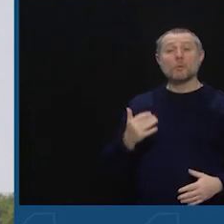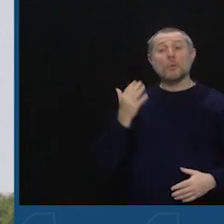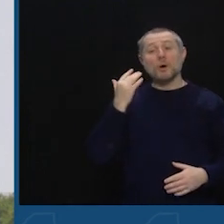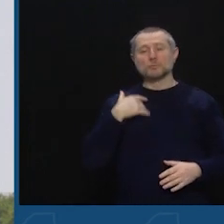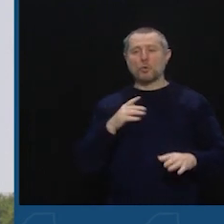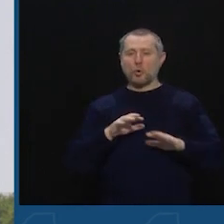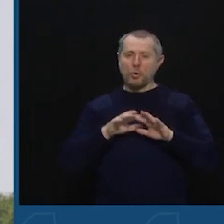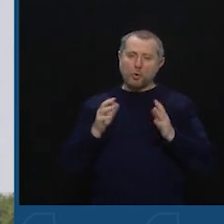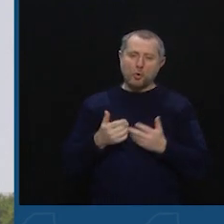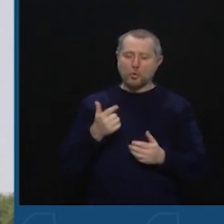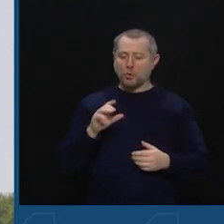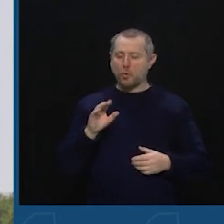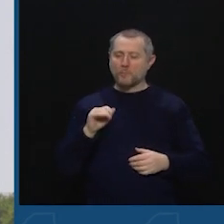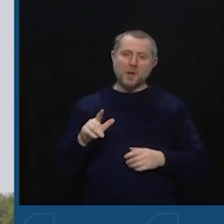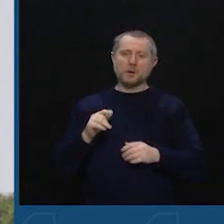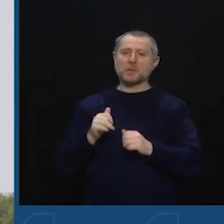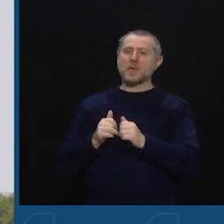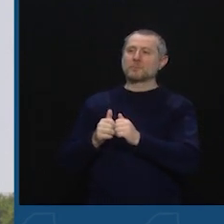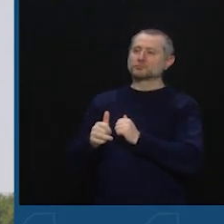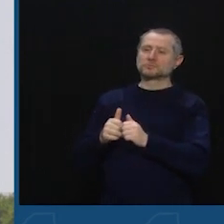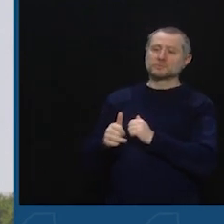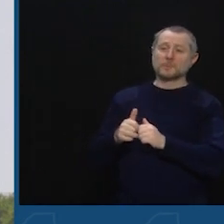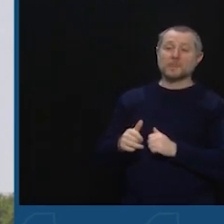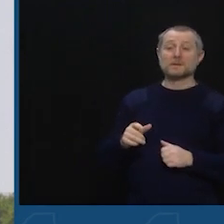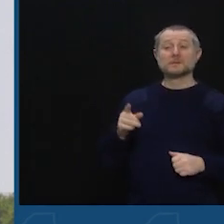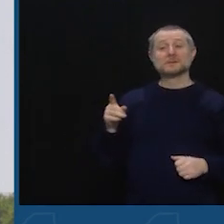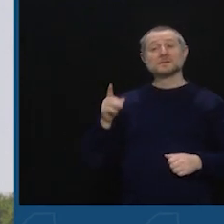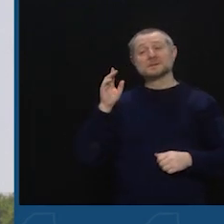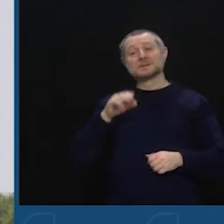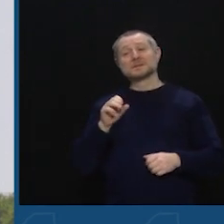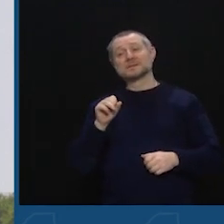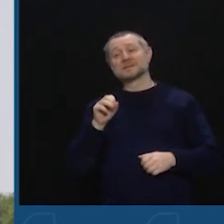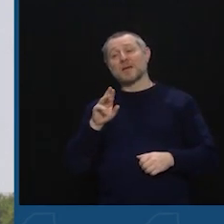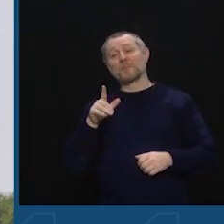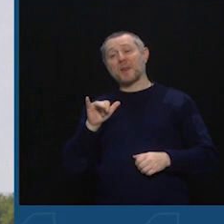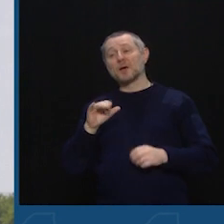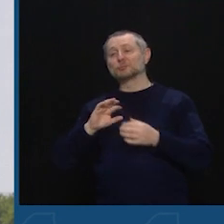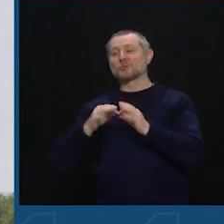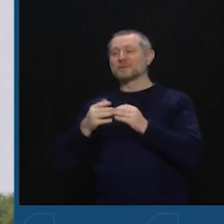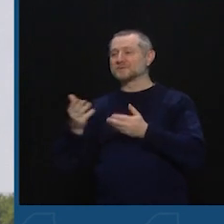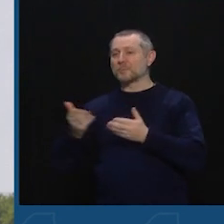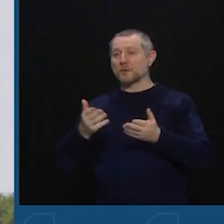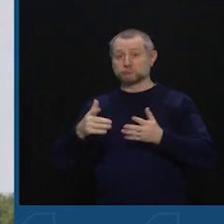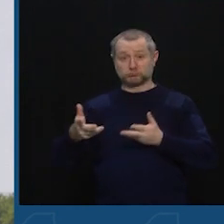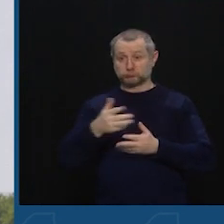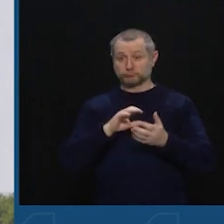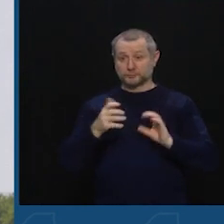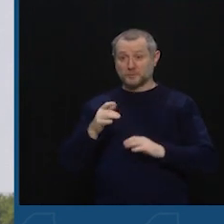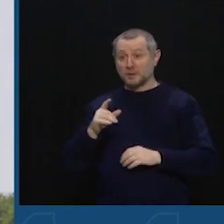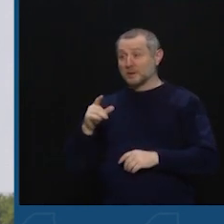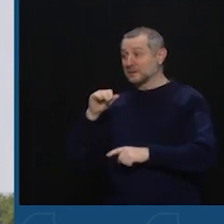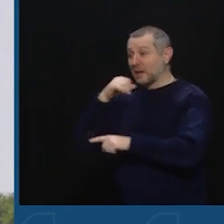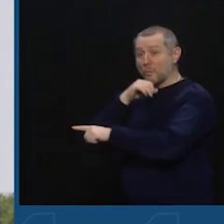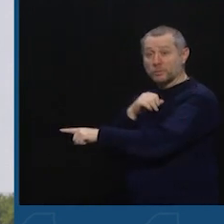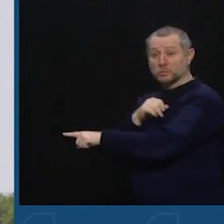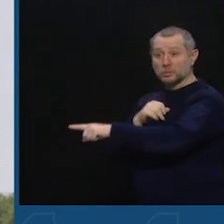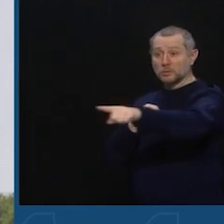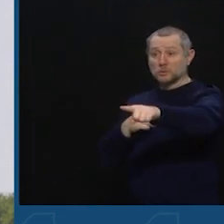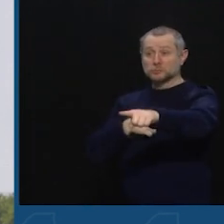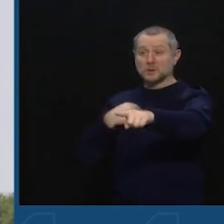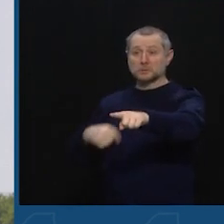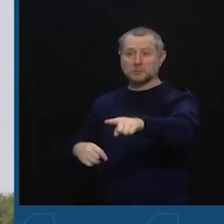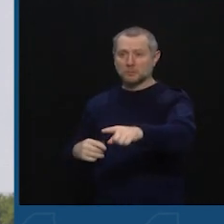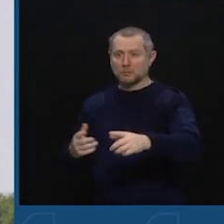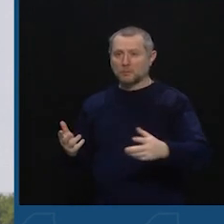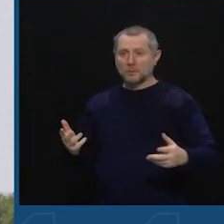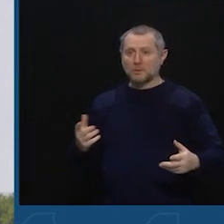we saw was the supply chain disruptions from Taiwan and China that literally crippled